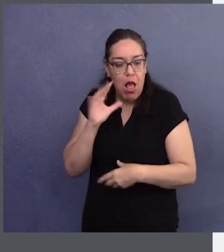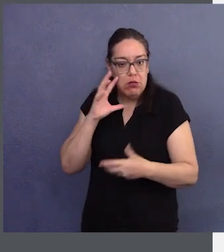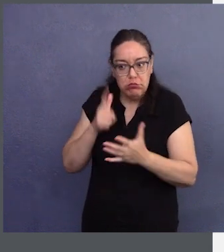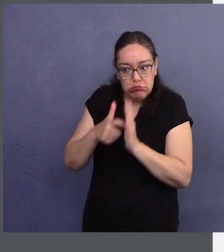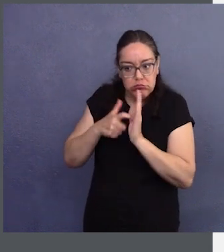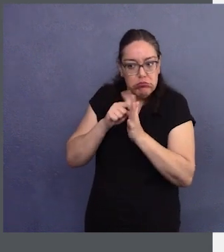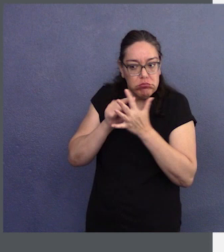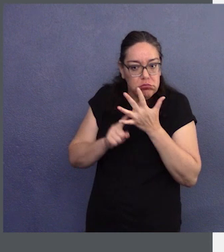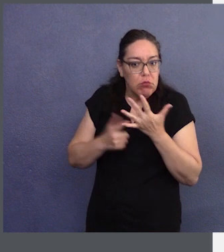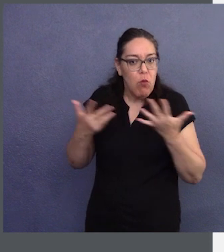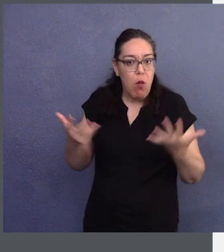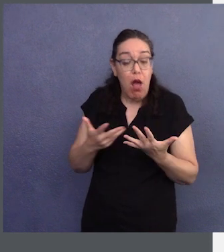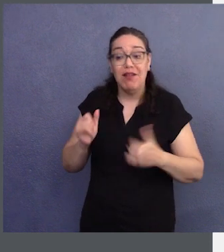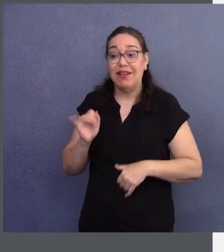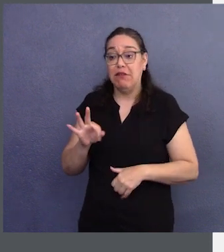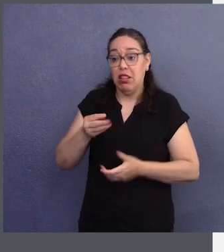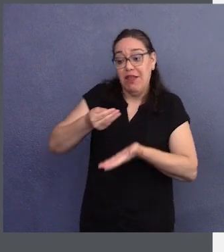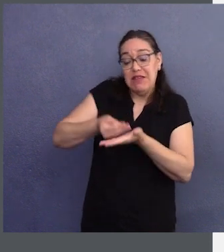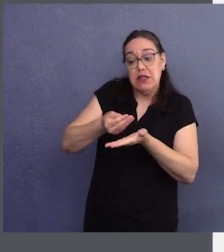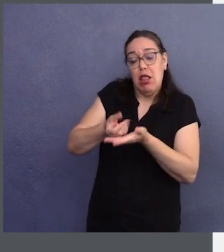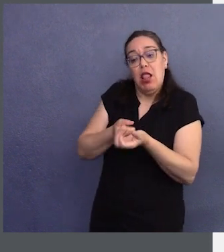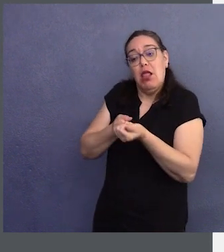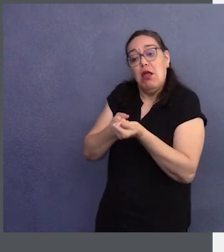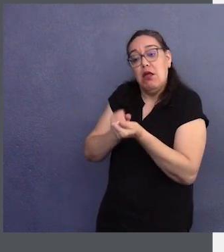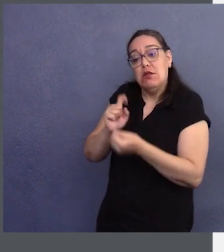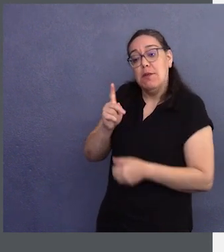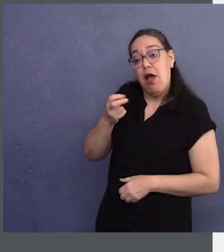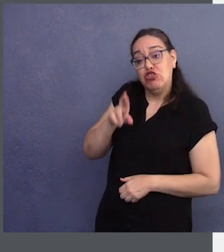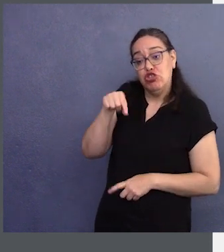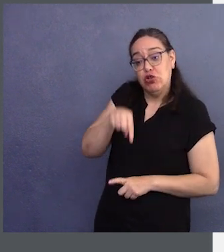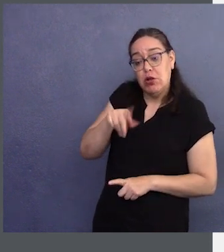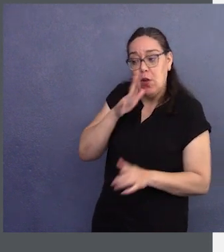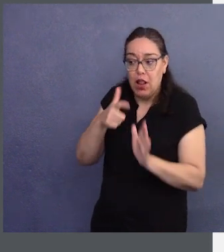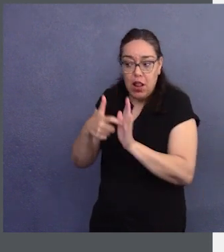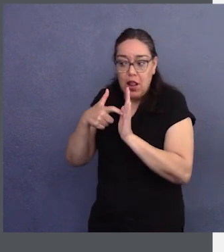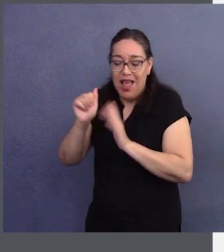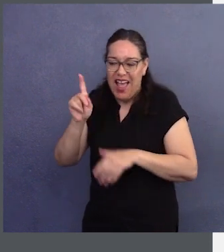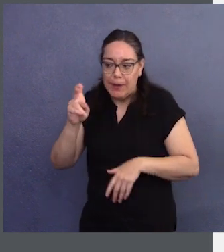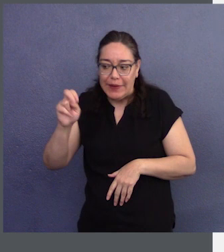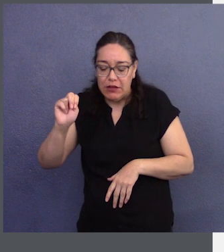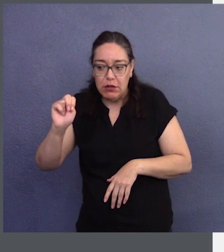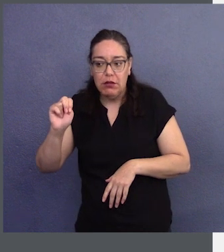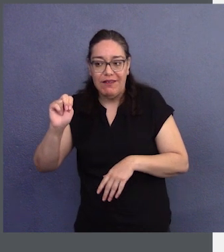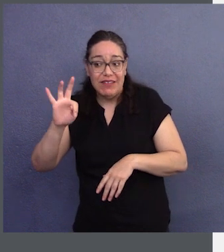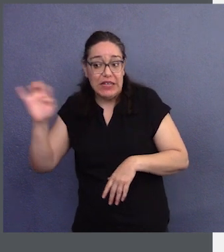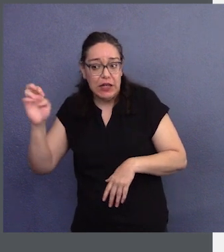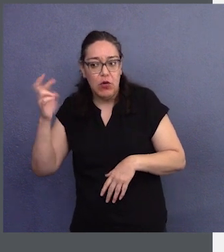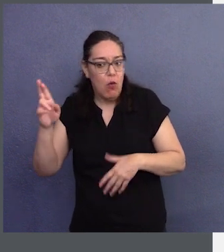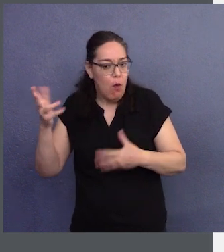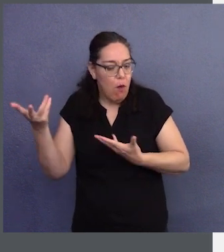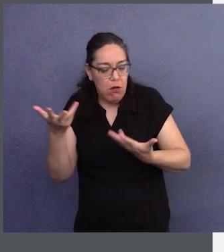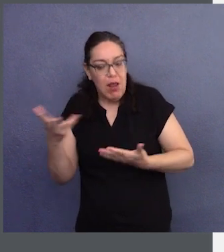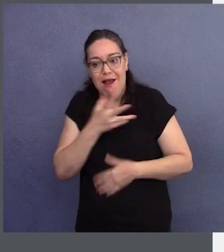in terms of whether the fiscal sponsor is going to require some kind of administrative fee, and to